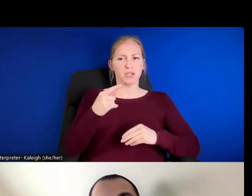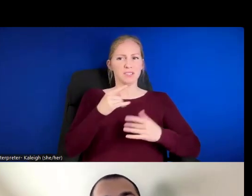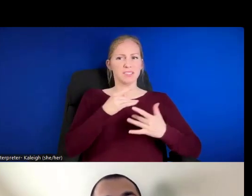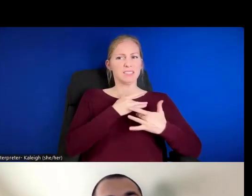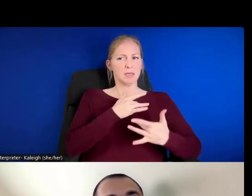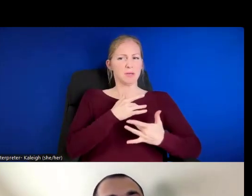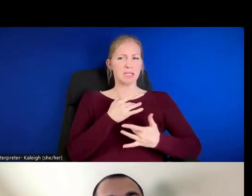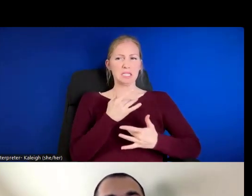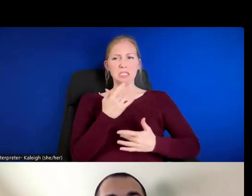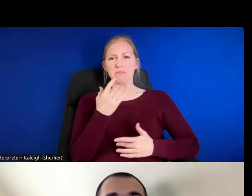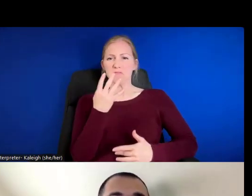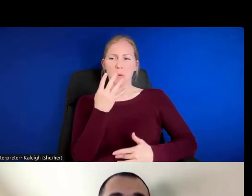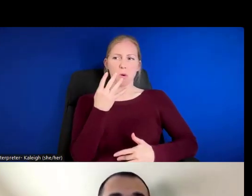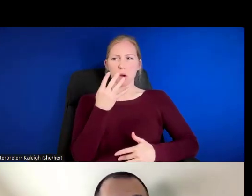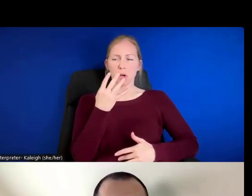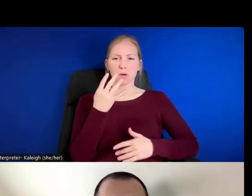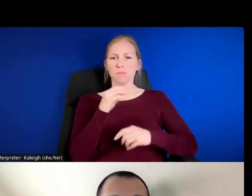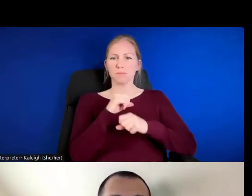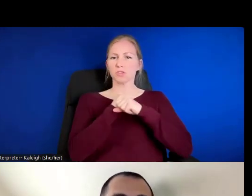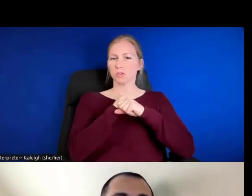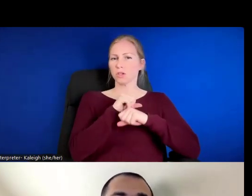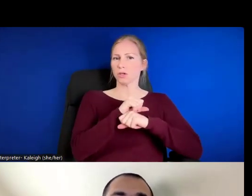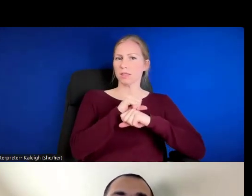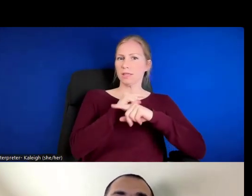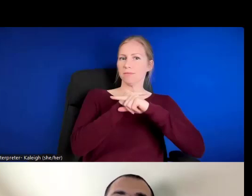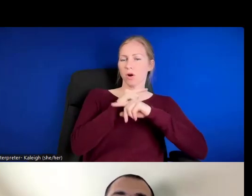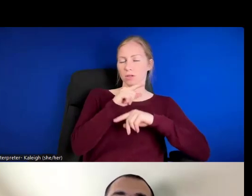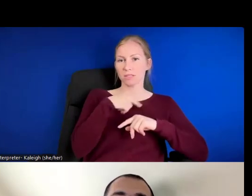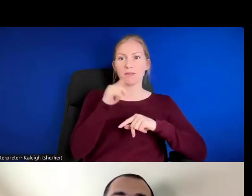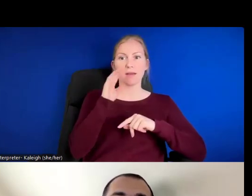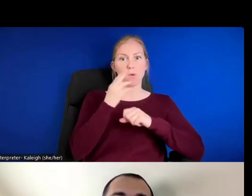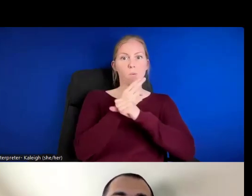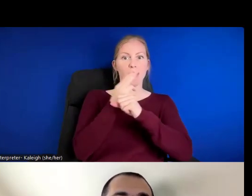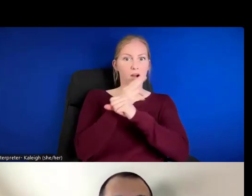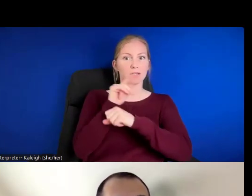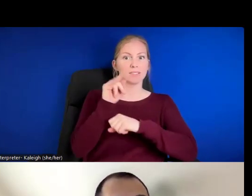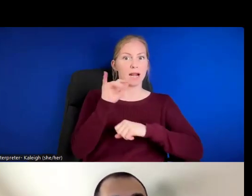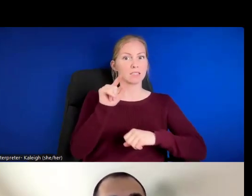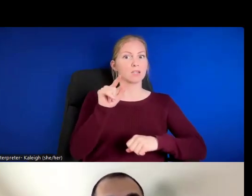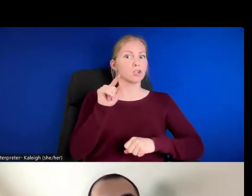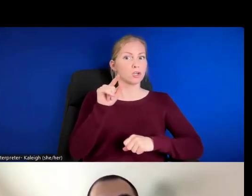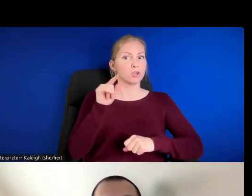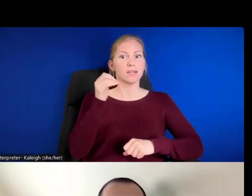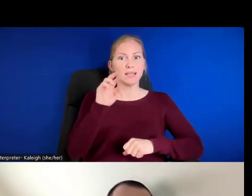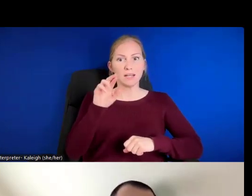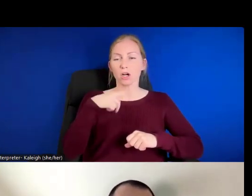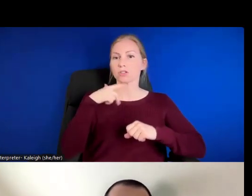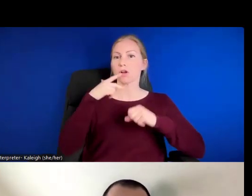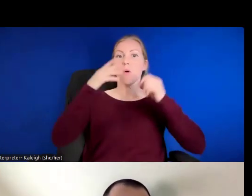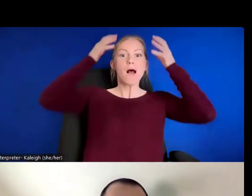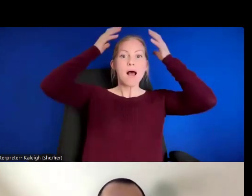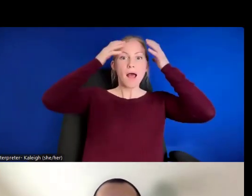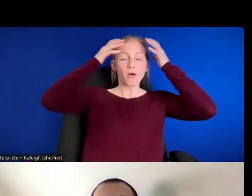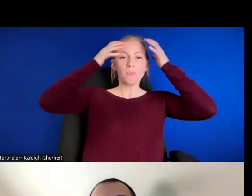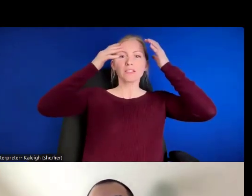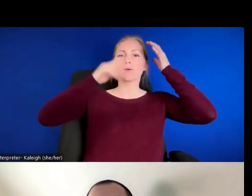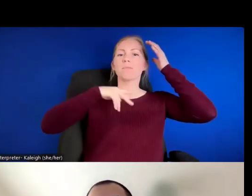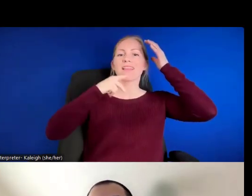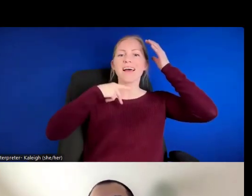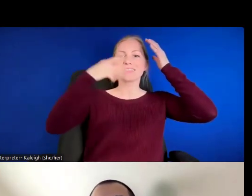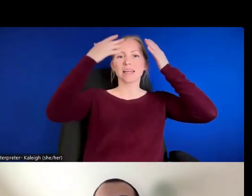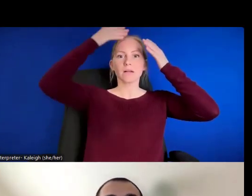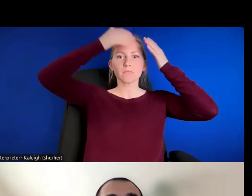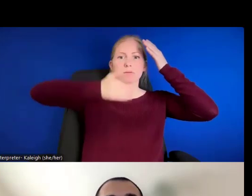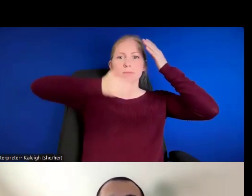security staff wear tactical gear, including helmets with plastic visors over their